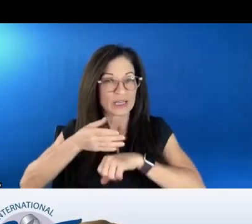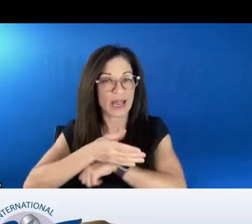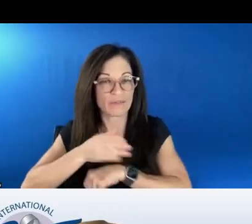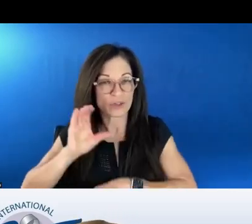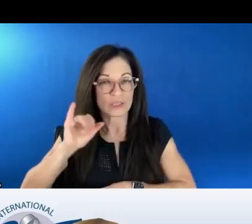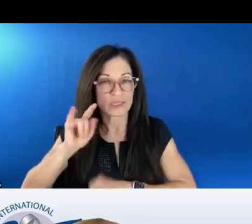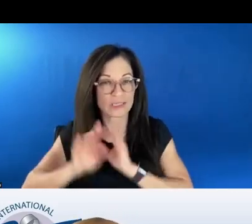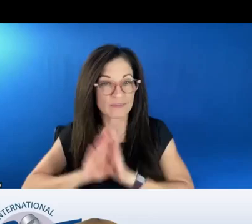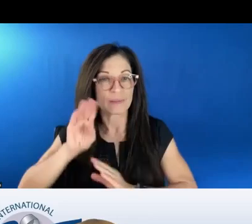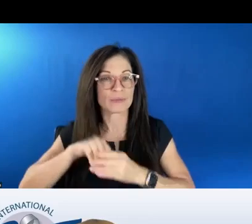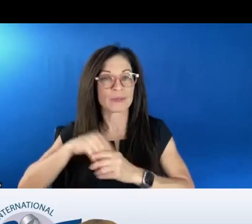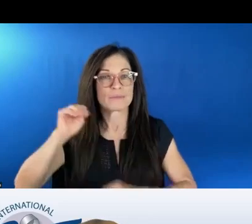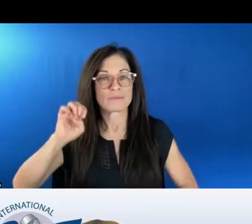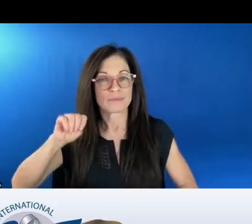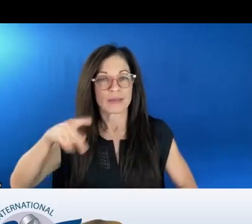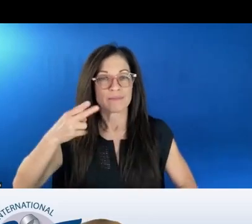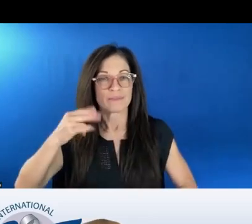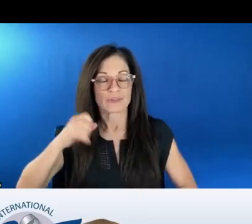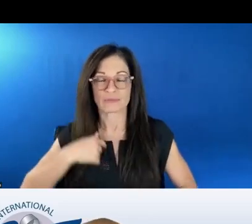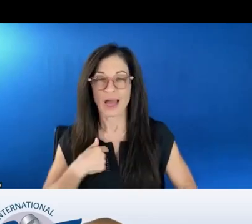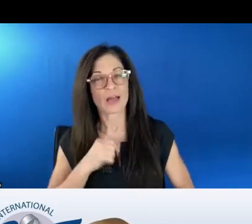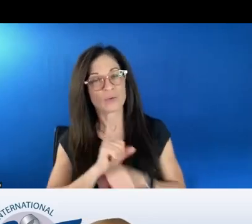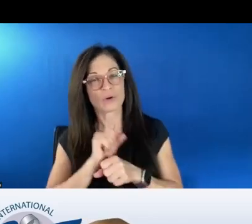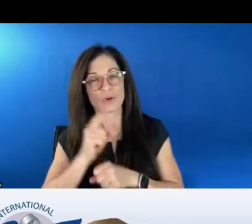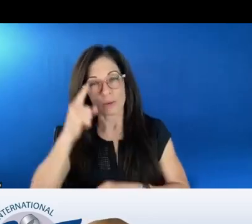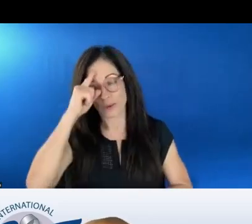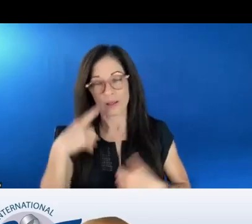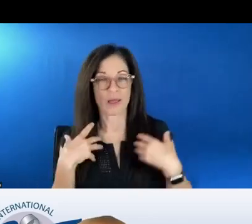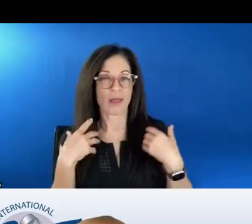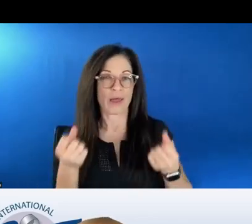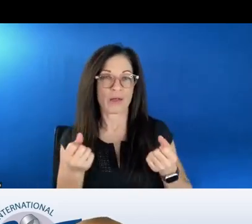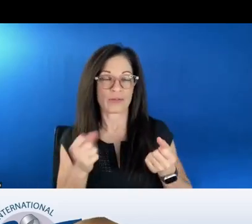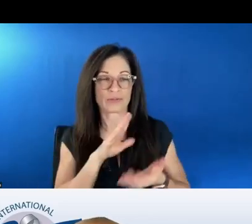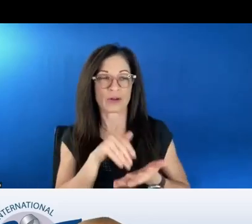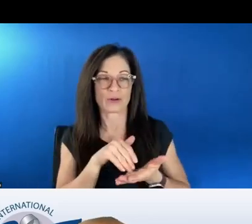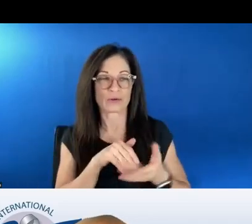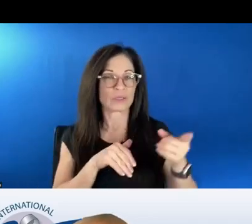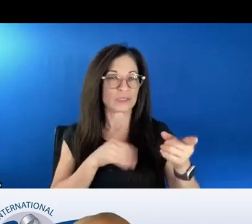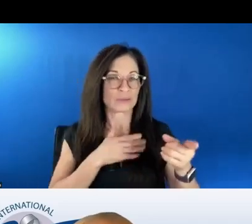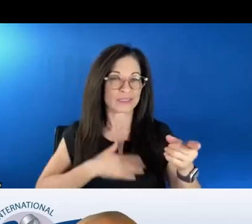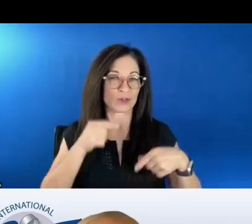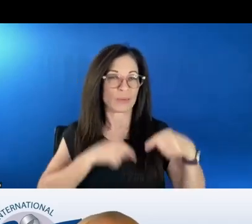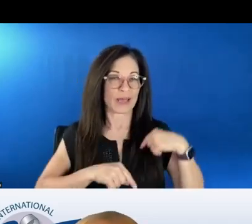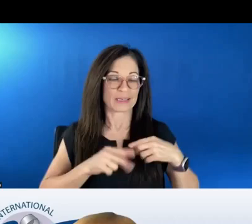in Memphis. I worked for a mental health center. Actually, please go back a slide and I'll have you